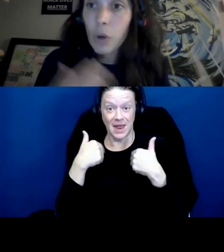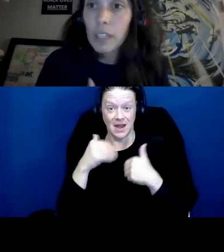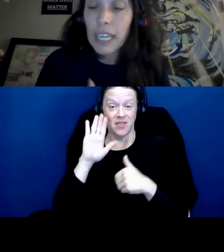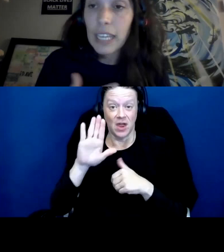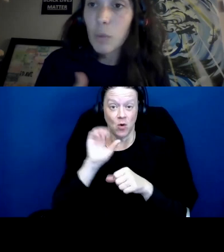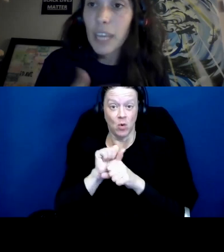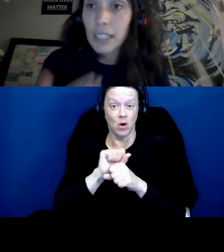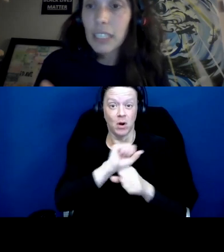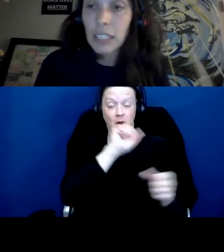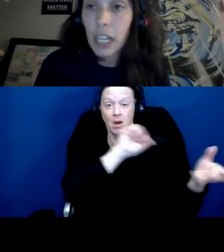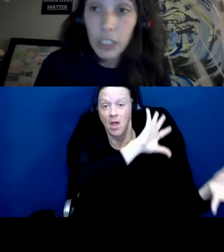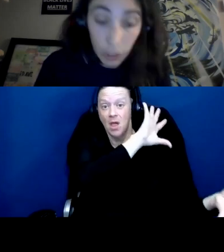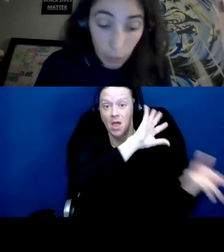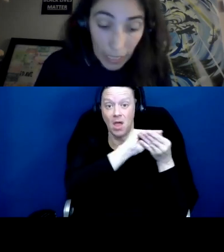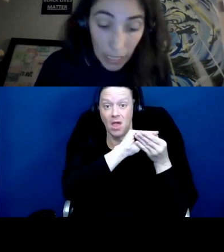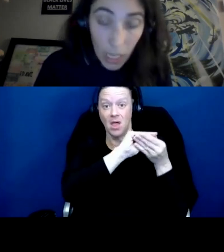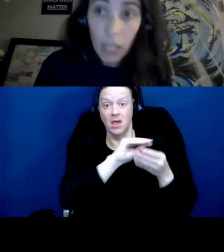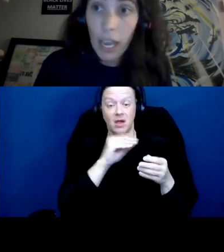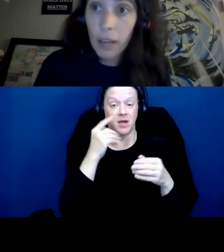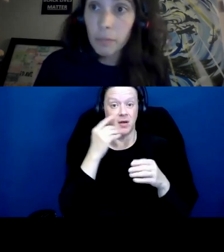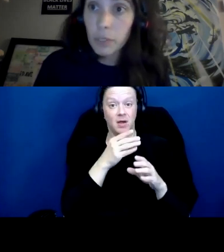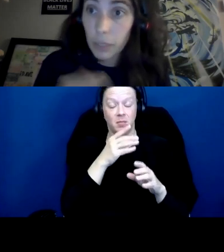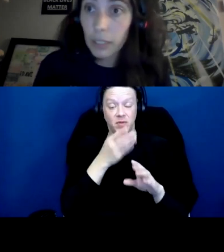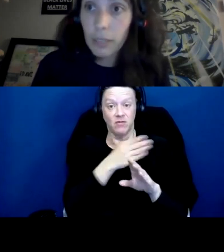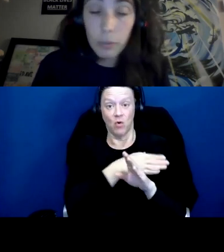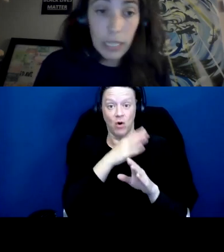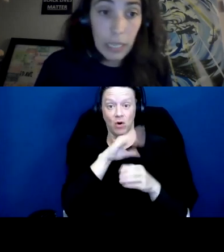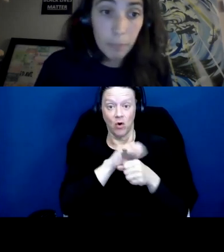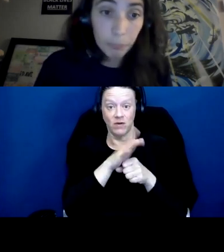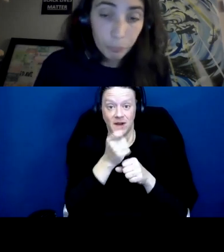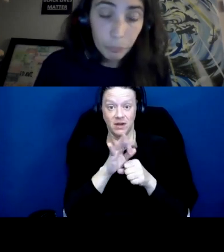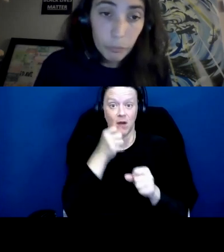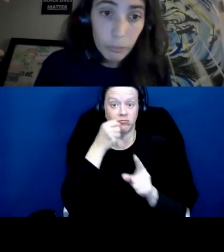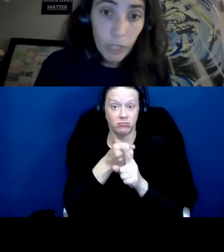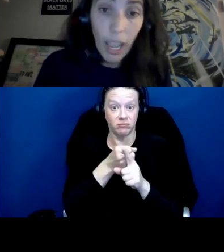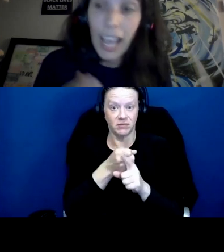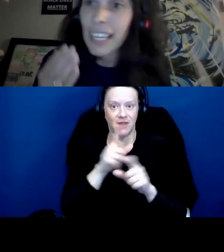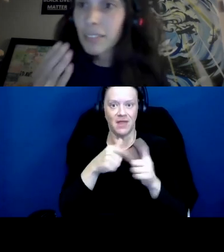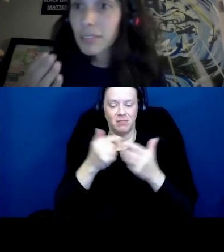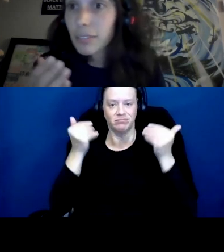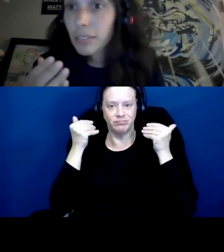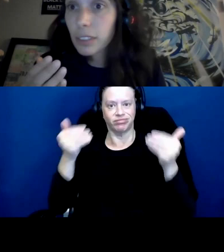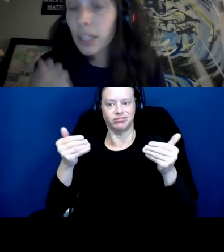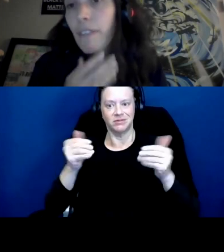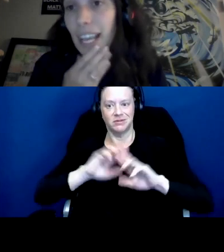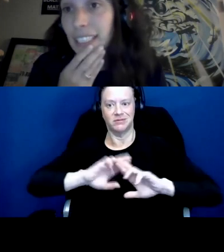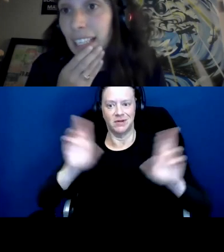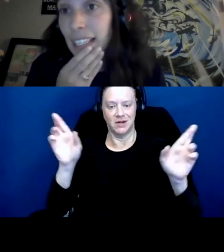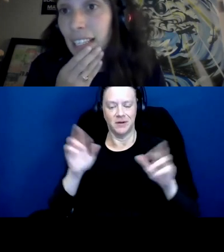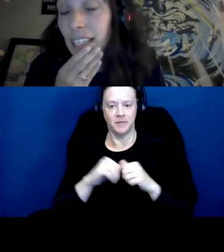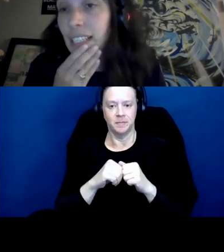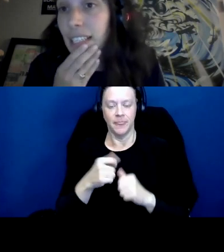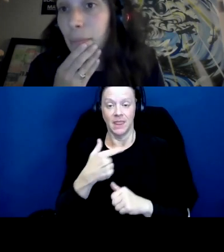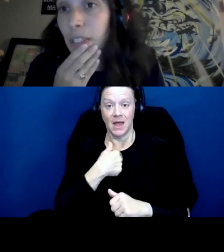when COVID hit, we had the technology ready to hit the ground running. I got